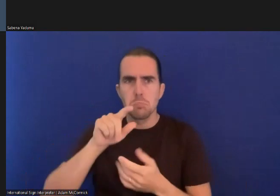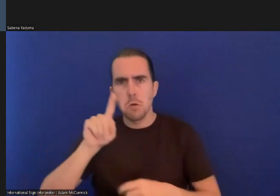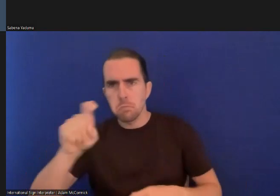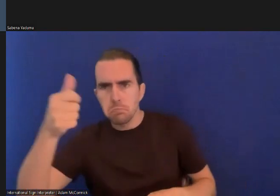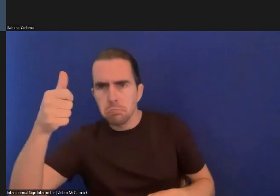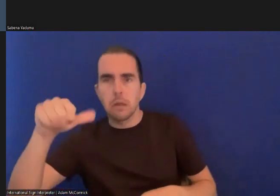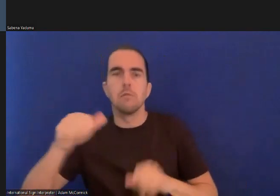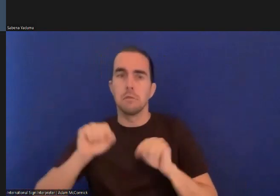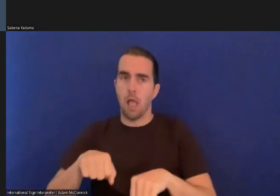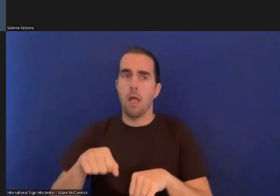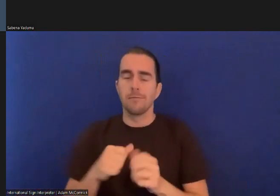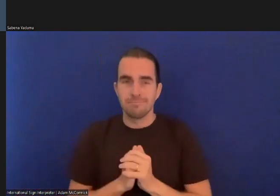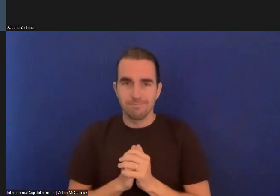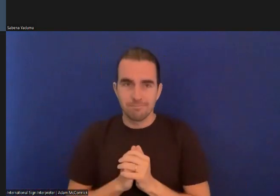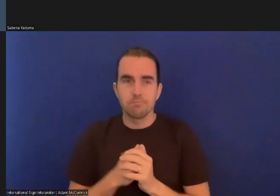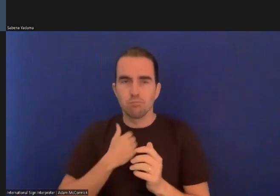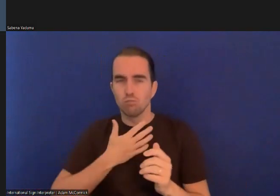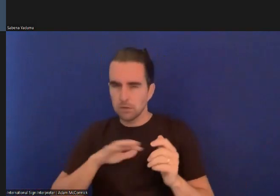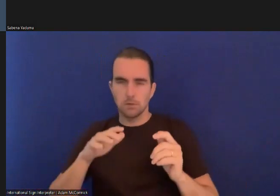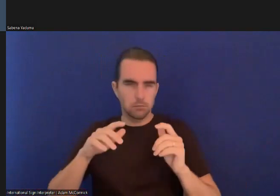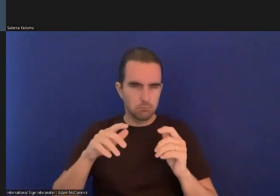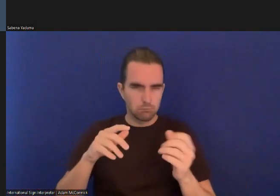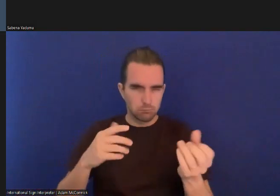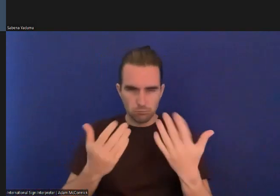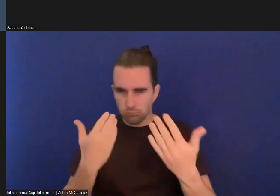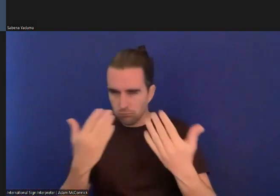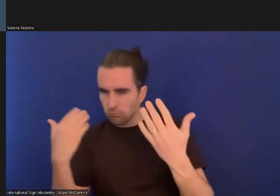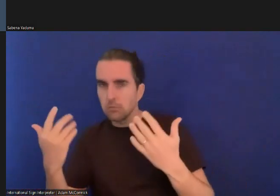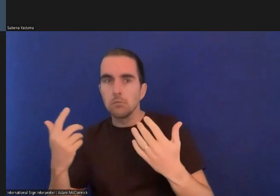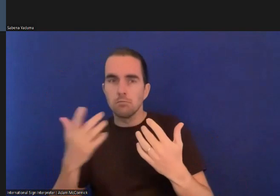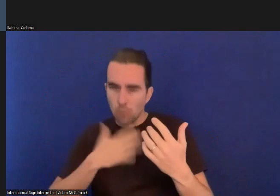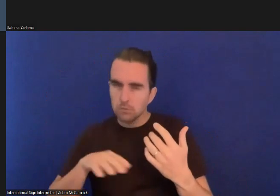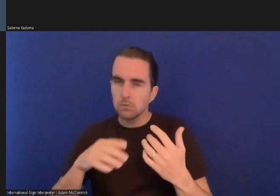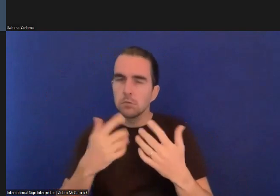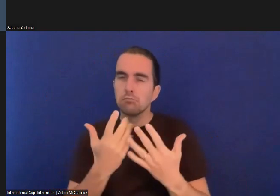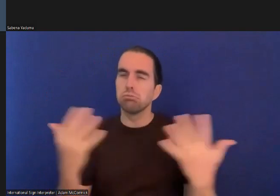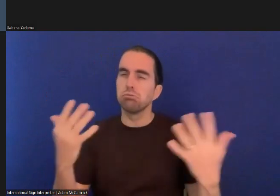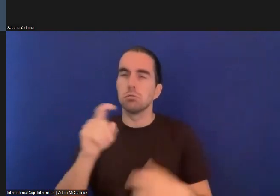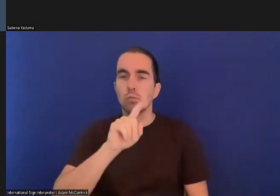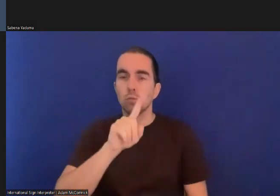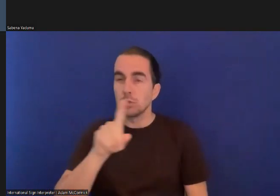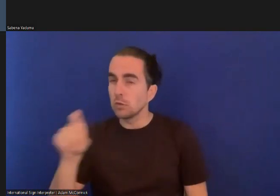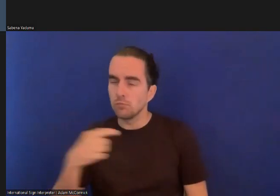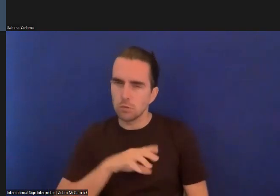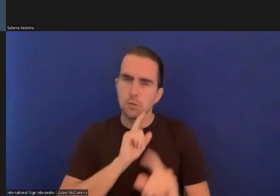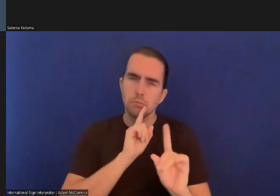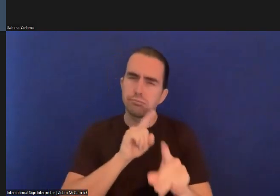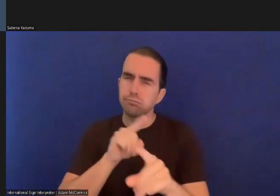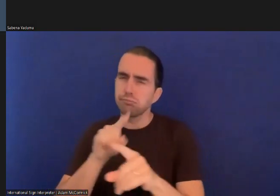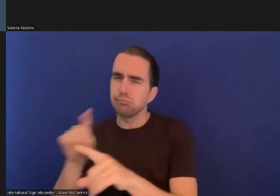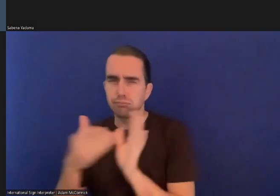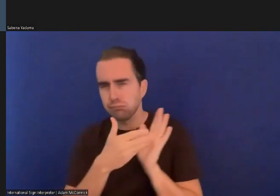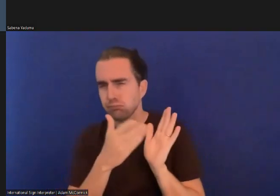the temptation to ask your questions in the chat, as they might get overlooked among other chat comments that are